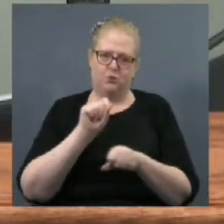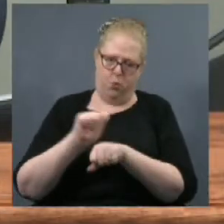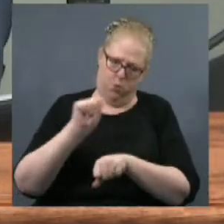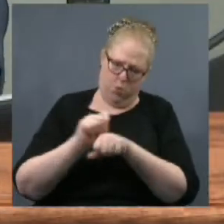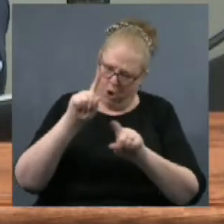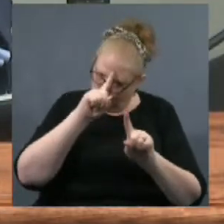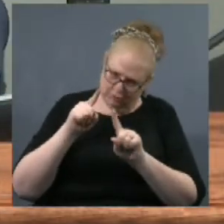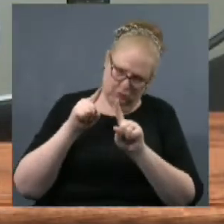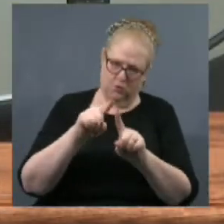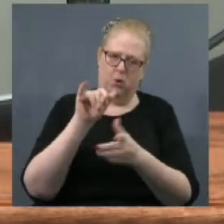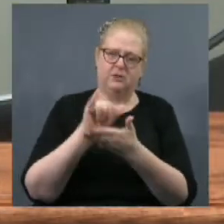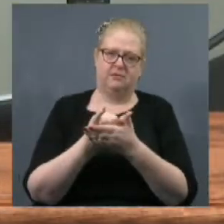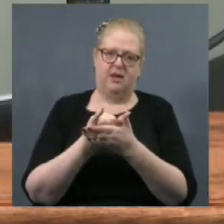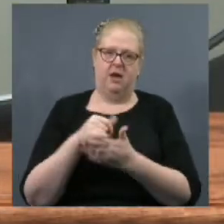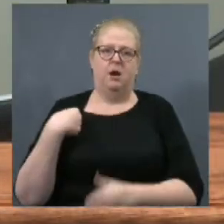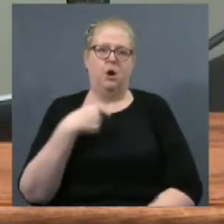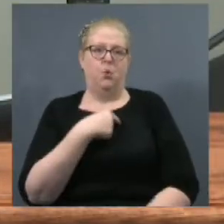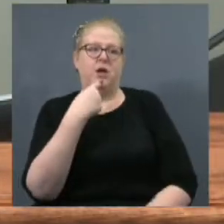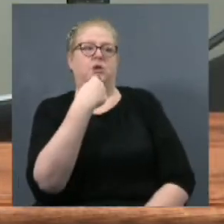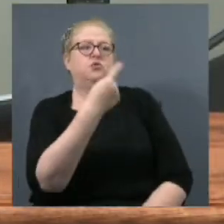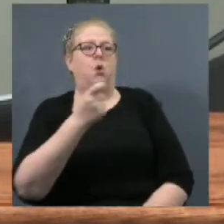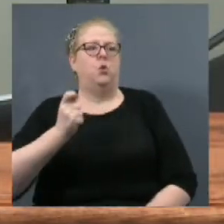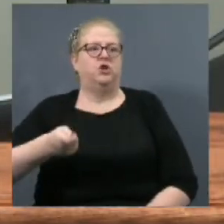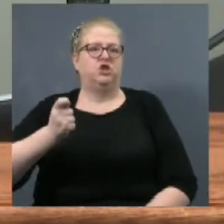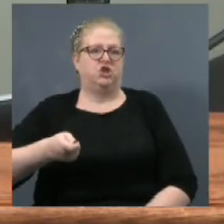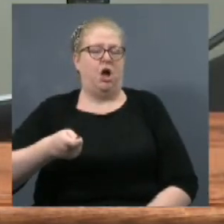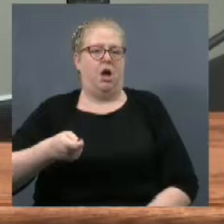which we